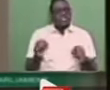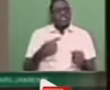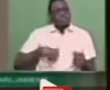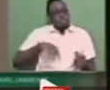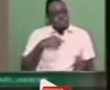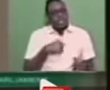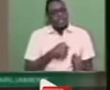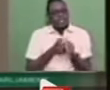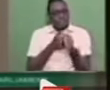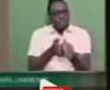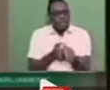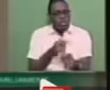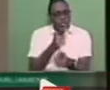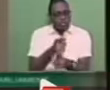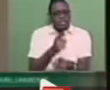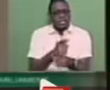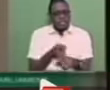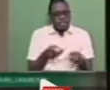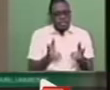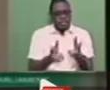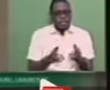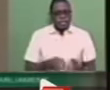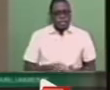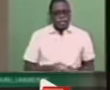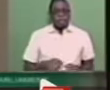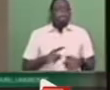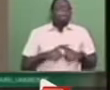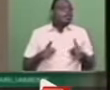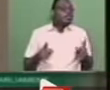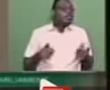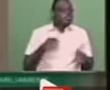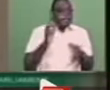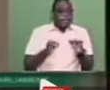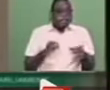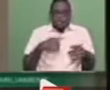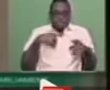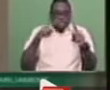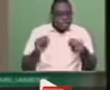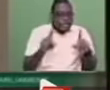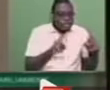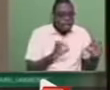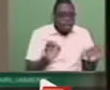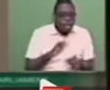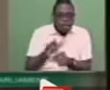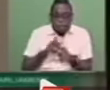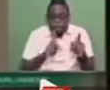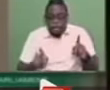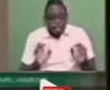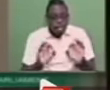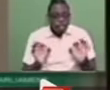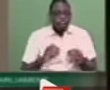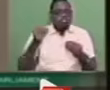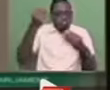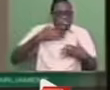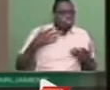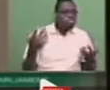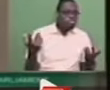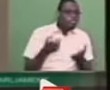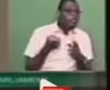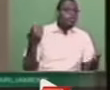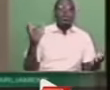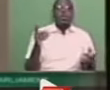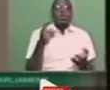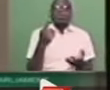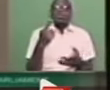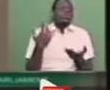What data was that? What data did they act on? It is shameful that countless persons have had their surgeries and